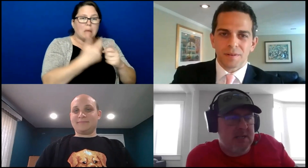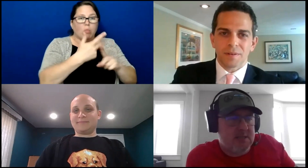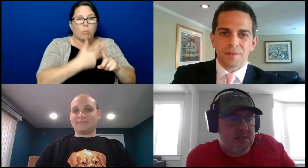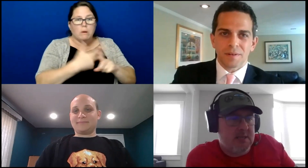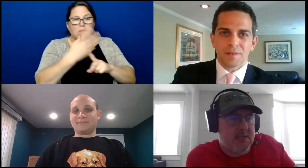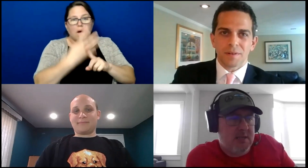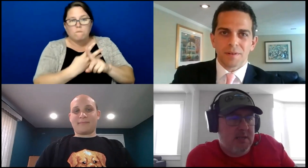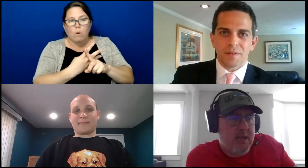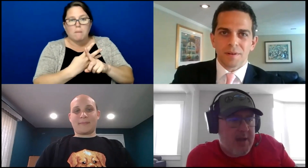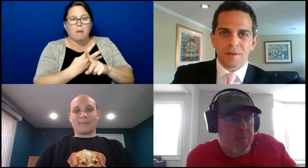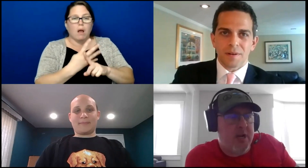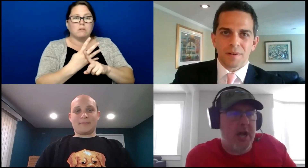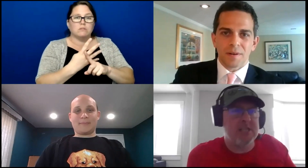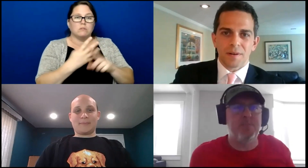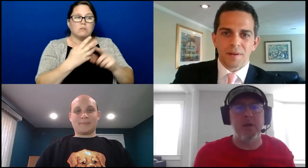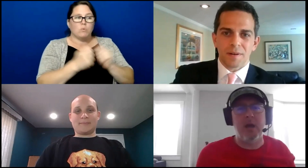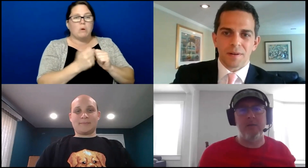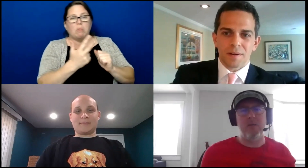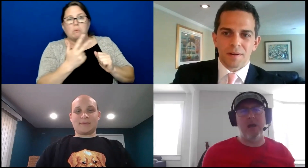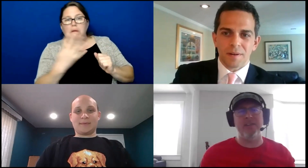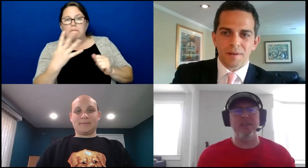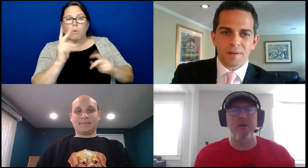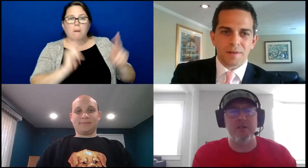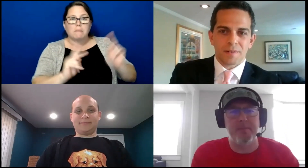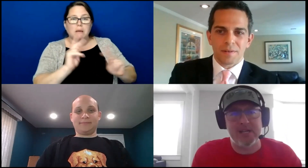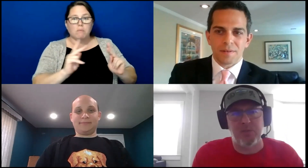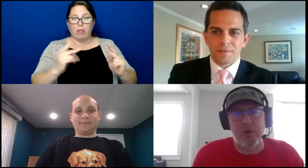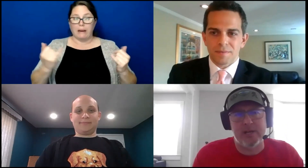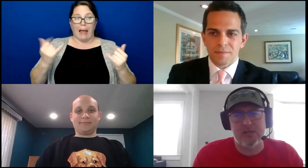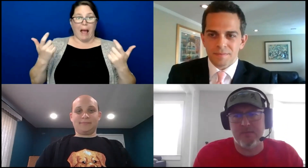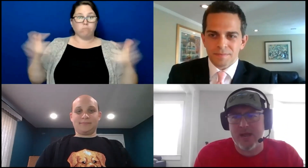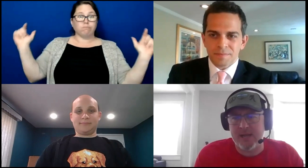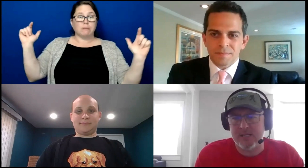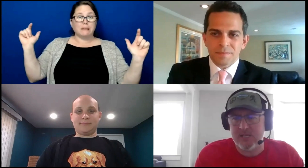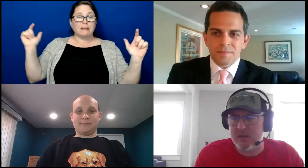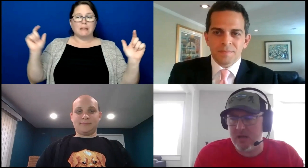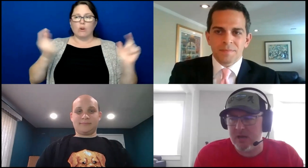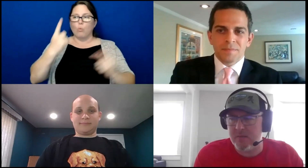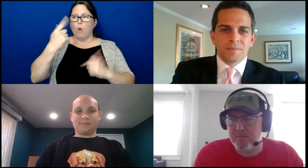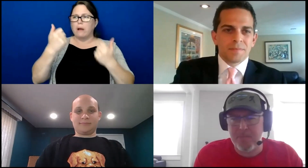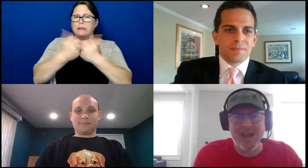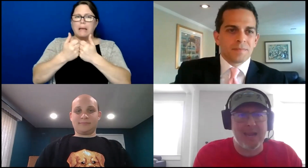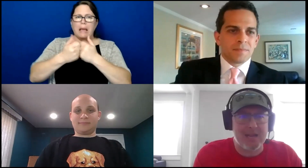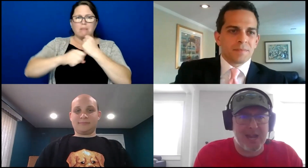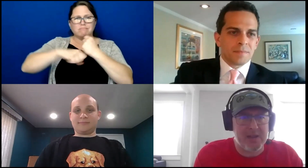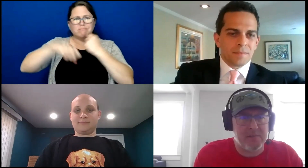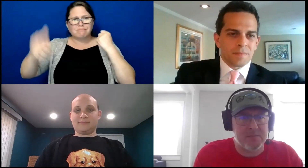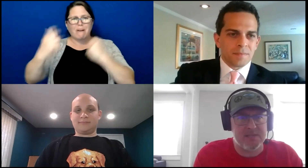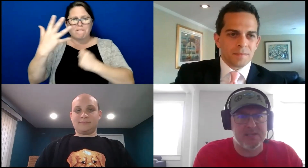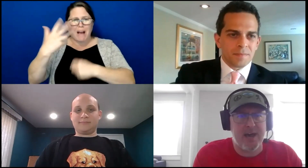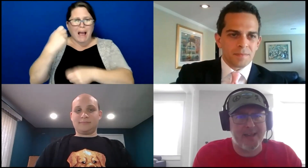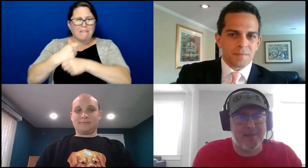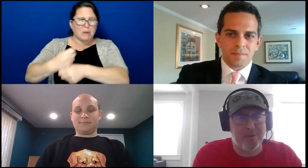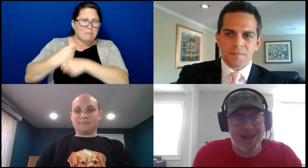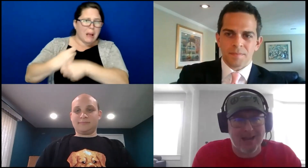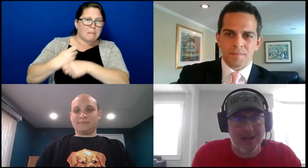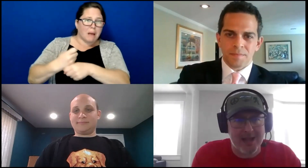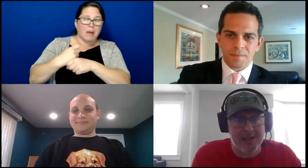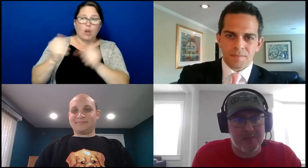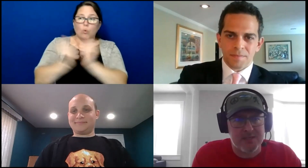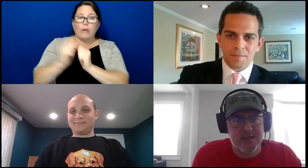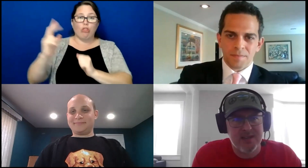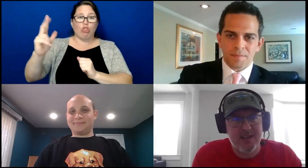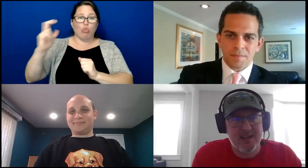Yeah, it's gotten pretty nuts. But I think the best point to make is that making games is not like